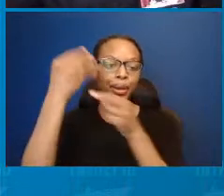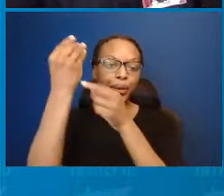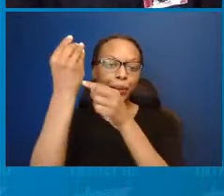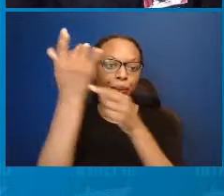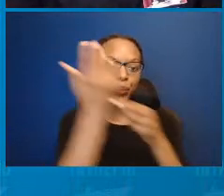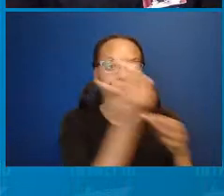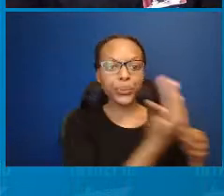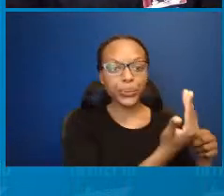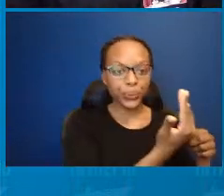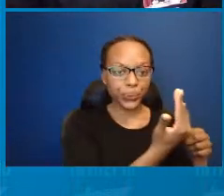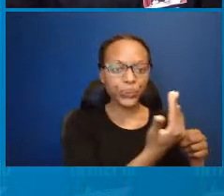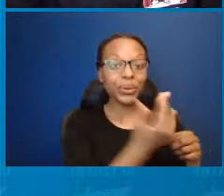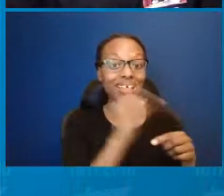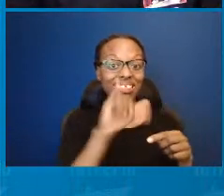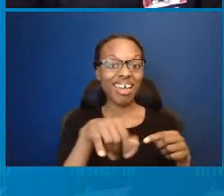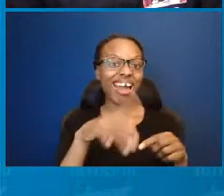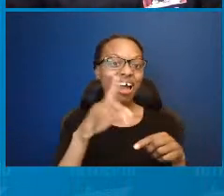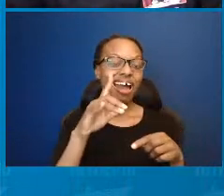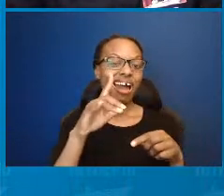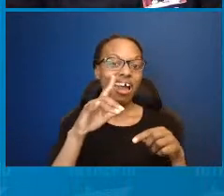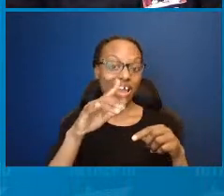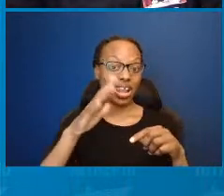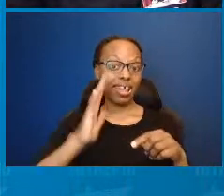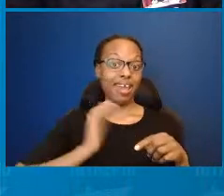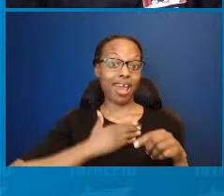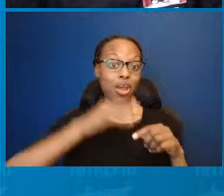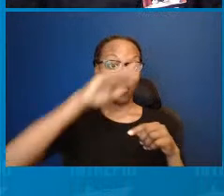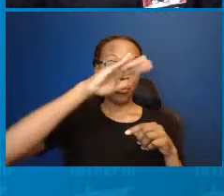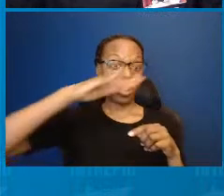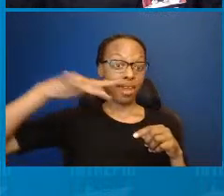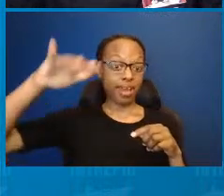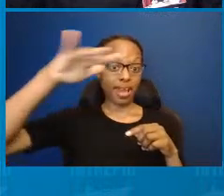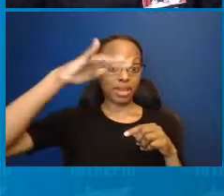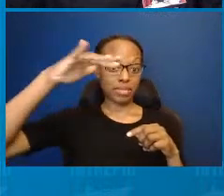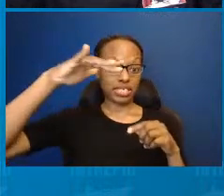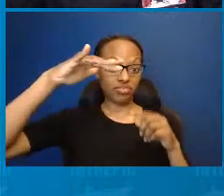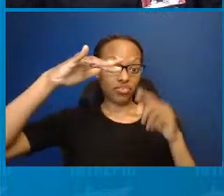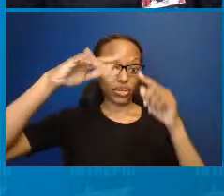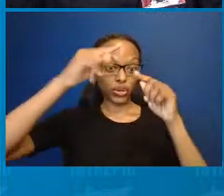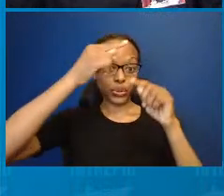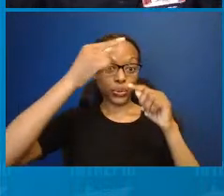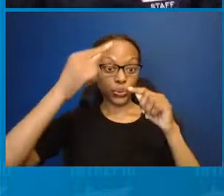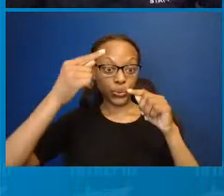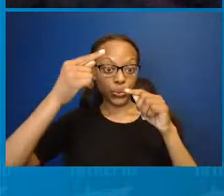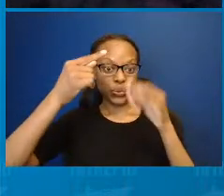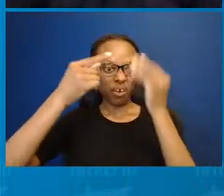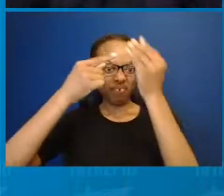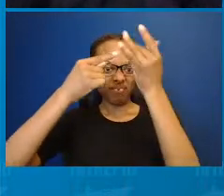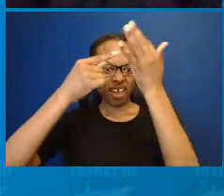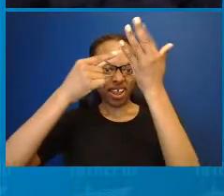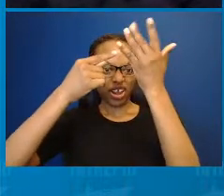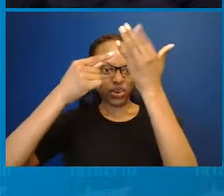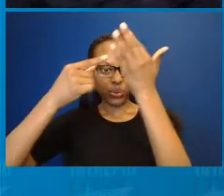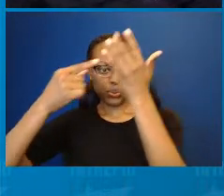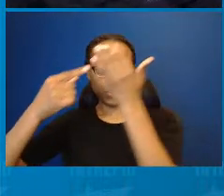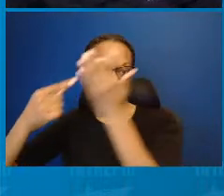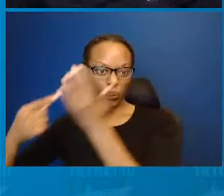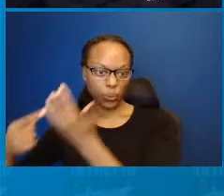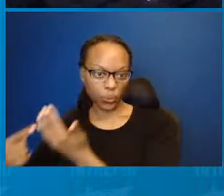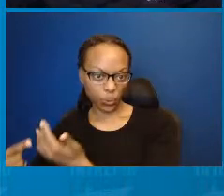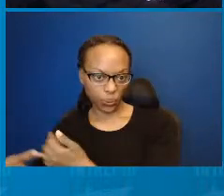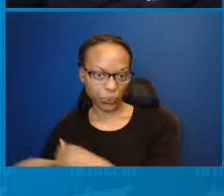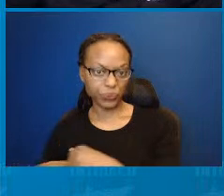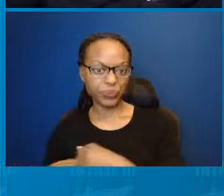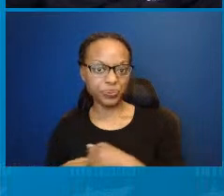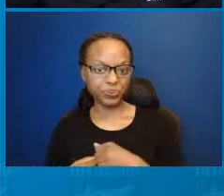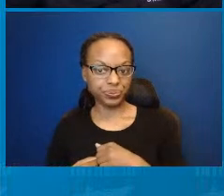And sometimes we can see more than others, right? Now, I don't know. Let me see. I see a request